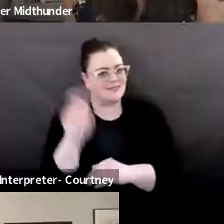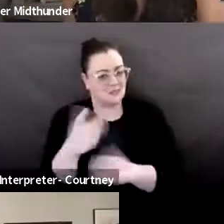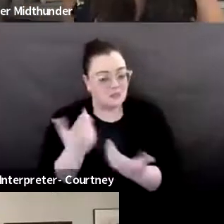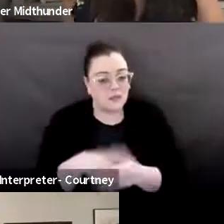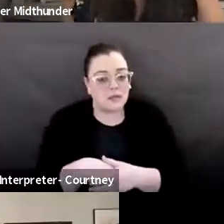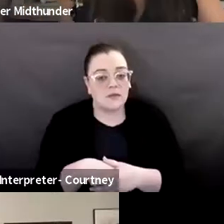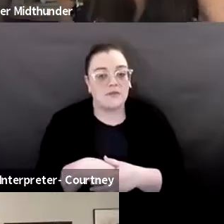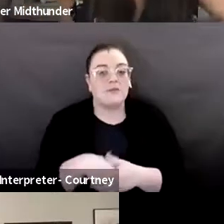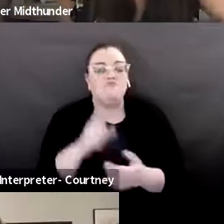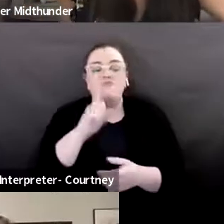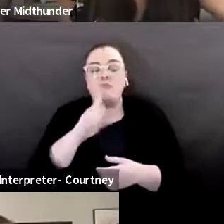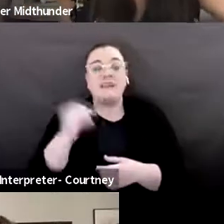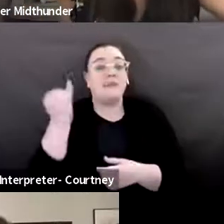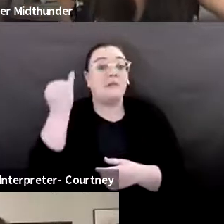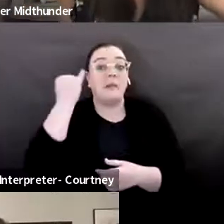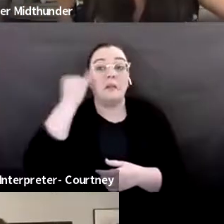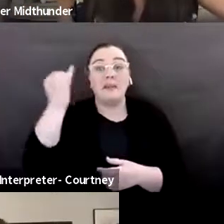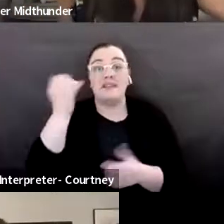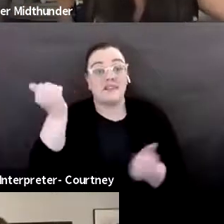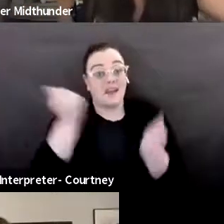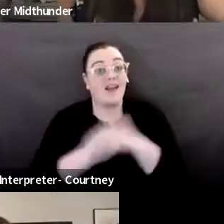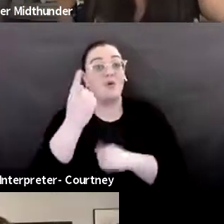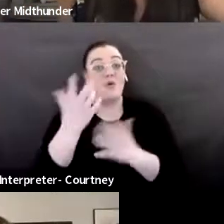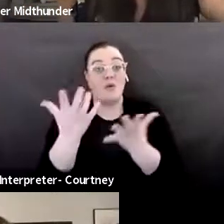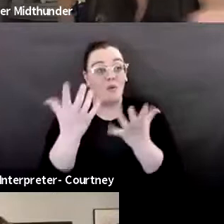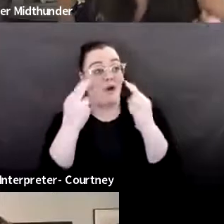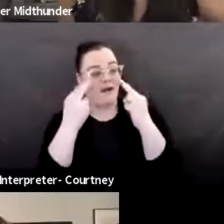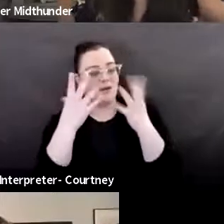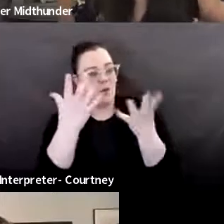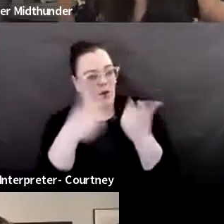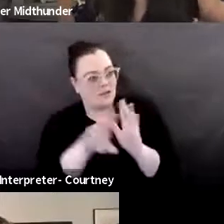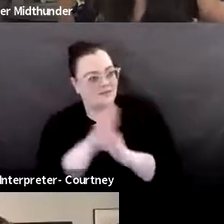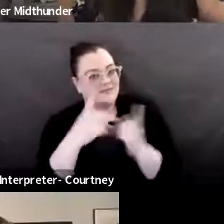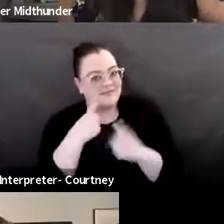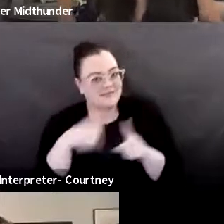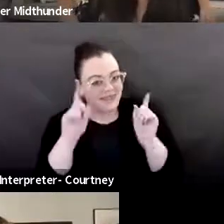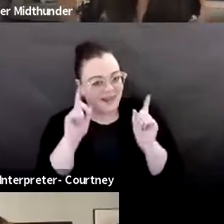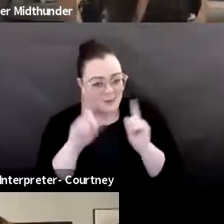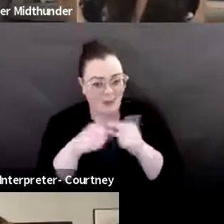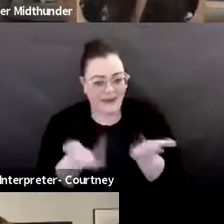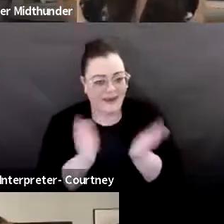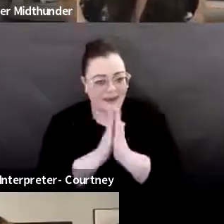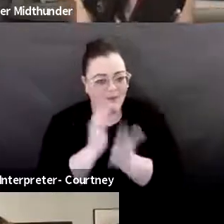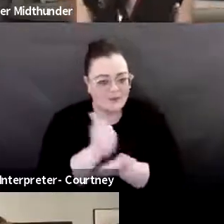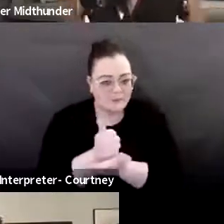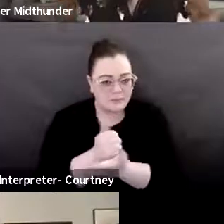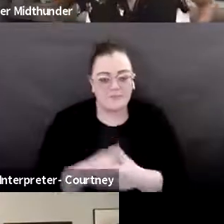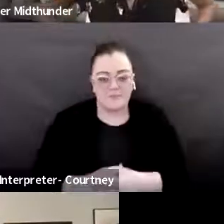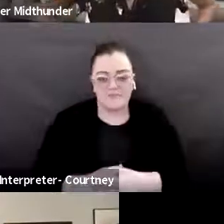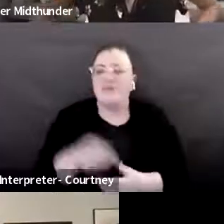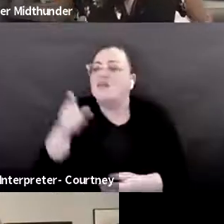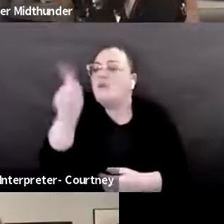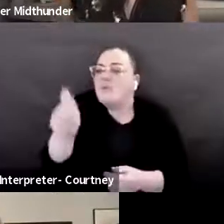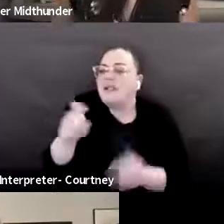Imagine that everybody who's watching you wants you to succeed, and then act with it. You must succeed, because